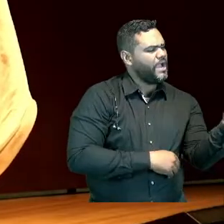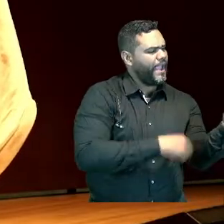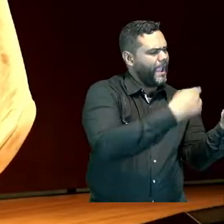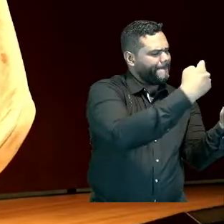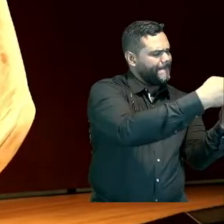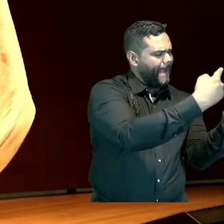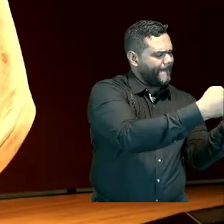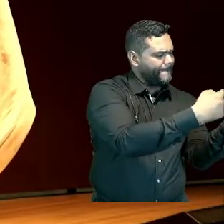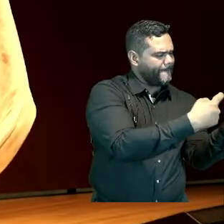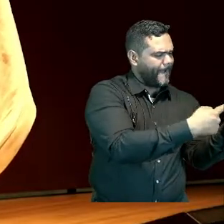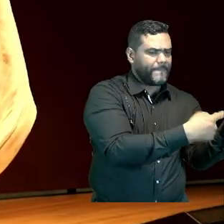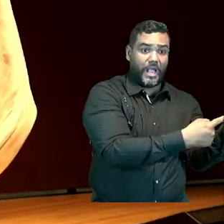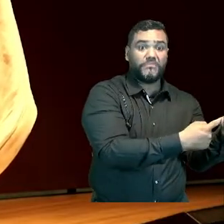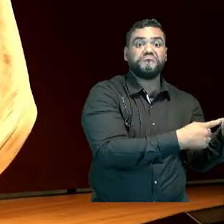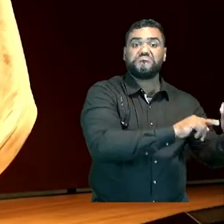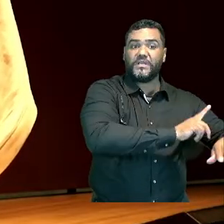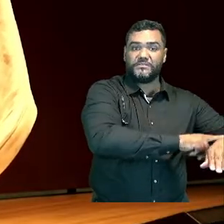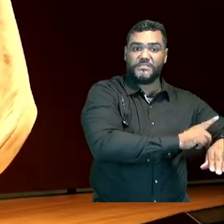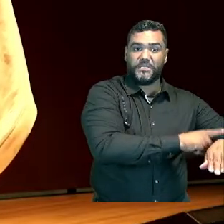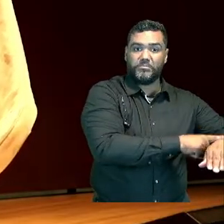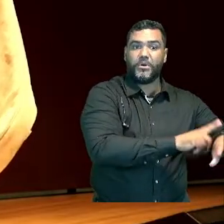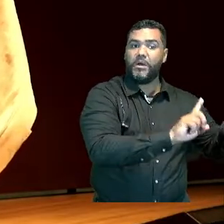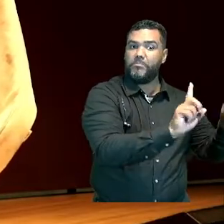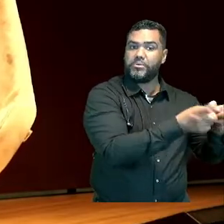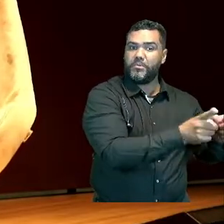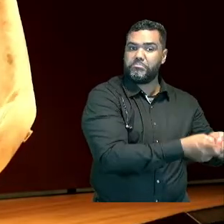As you know, due to time,